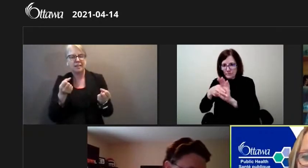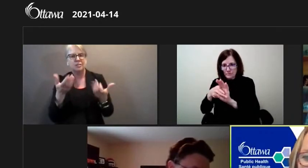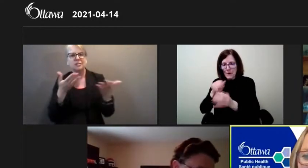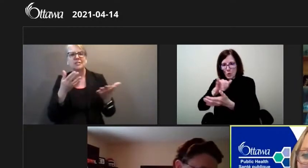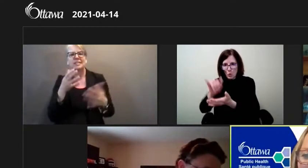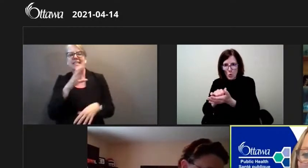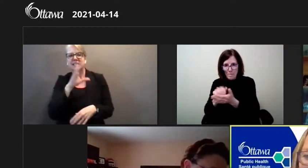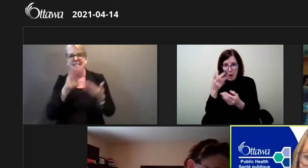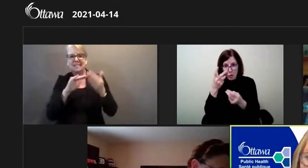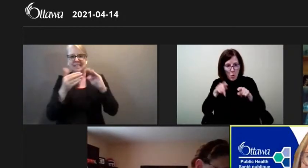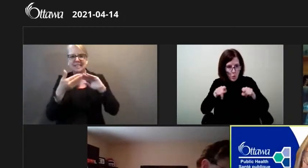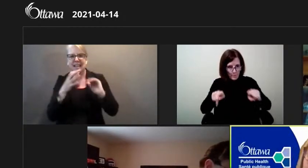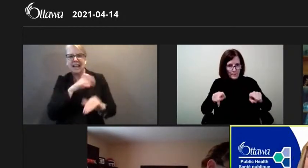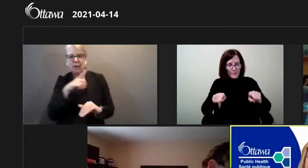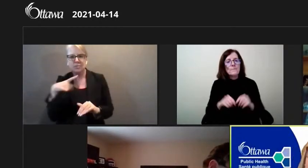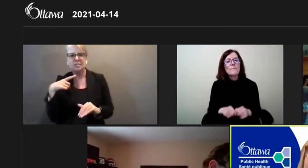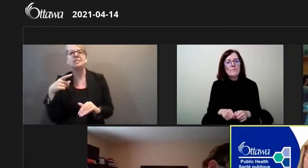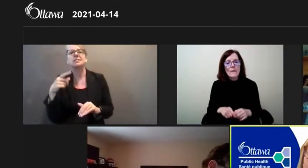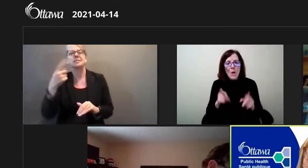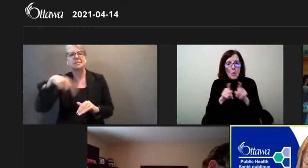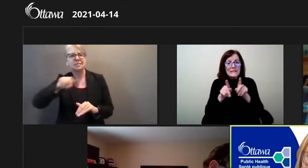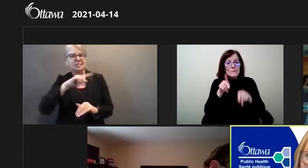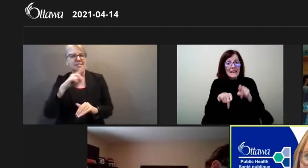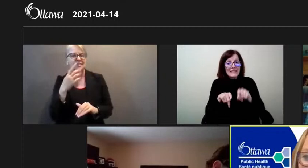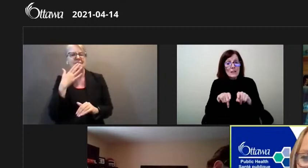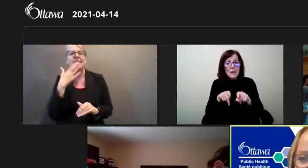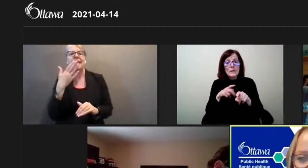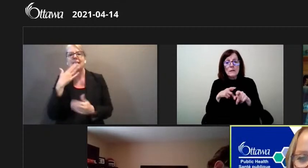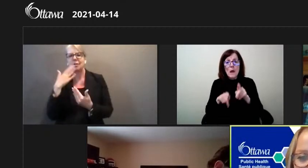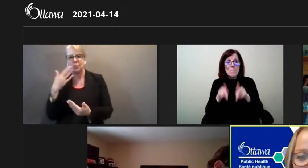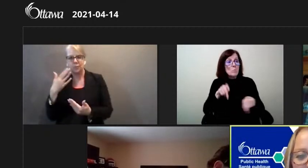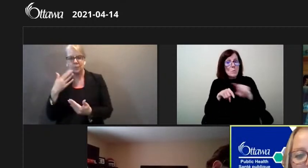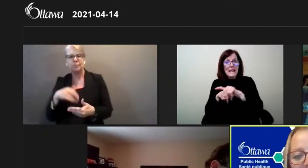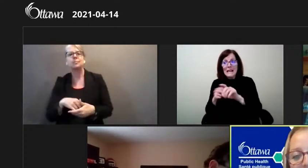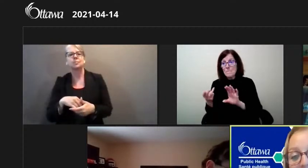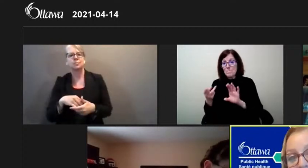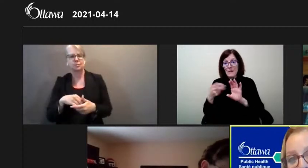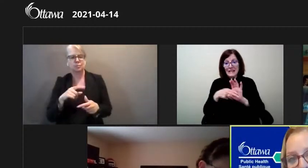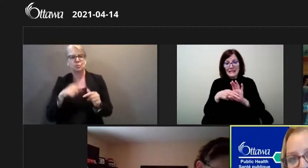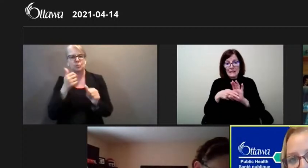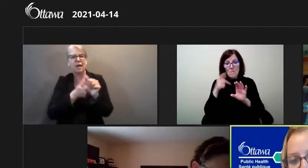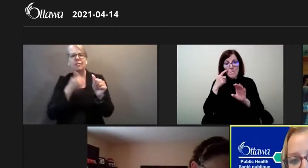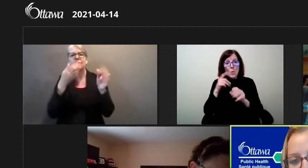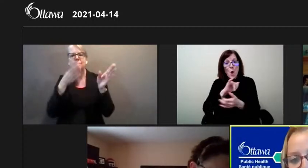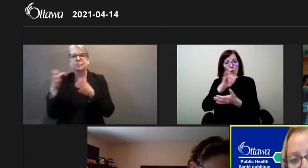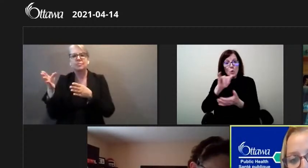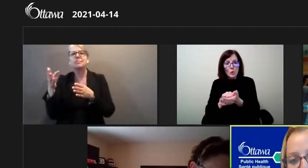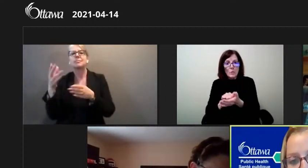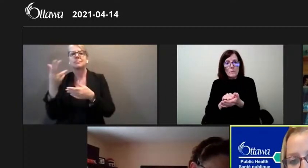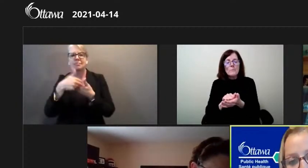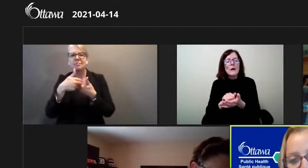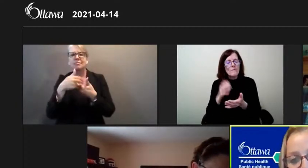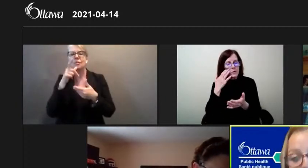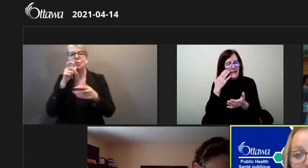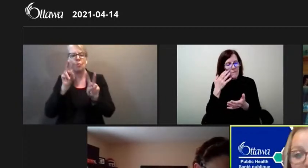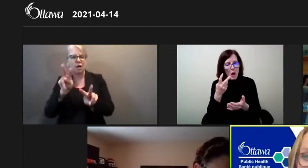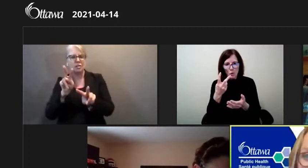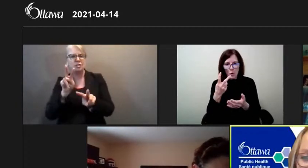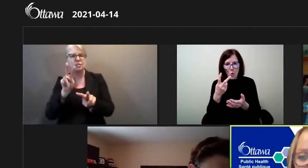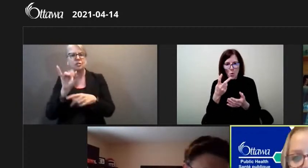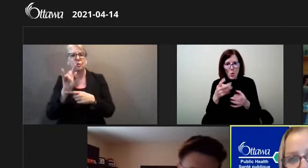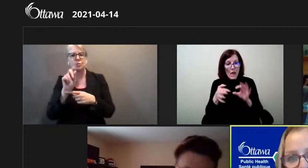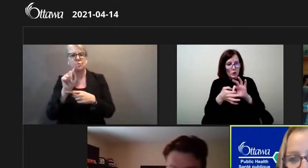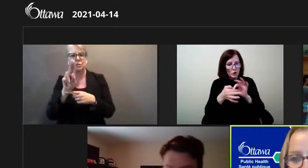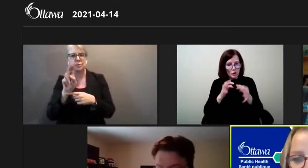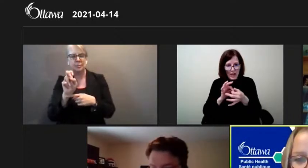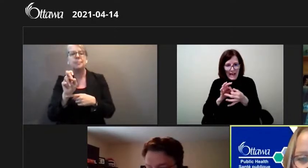Council. Thank you very much to any participant that are using the YouTube. Understand